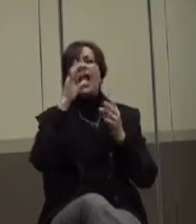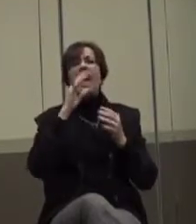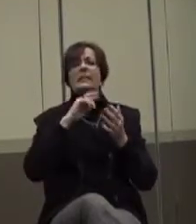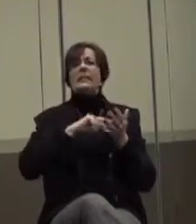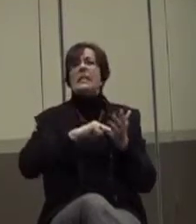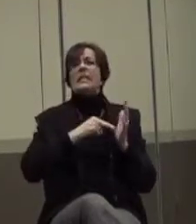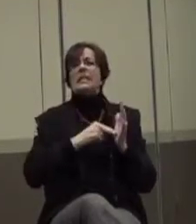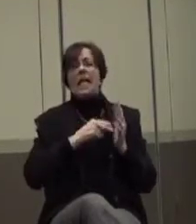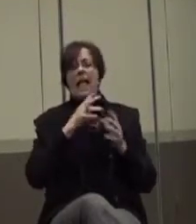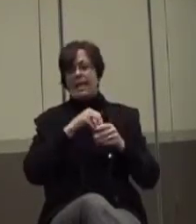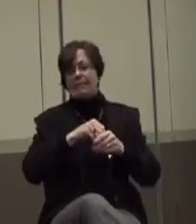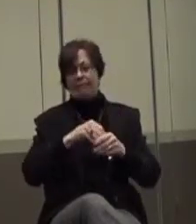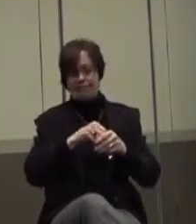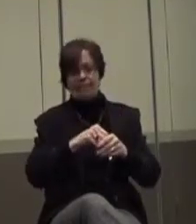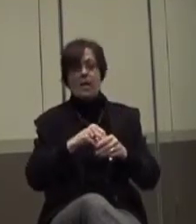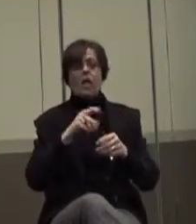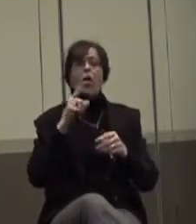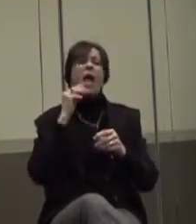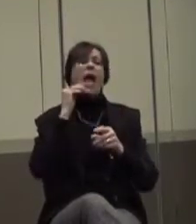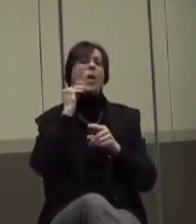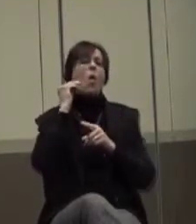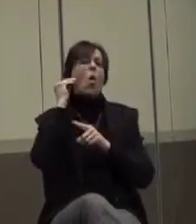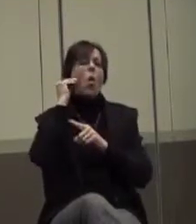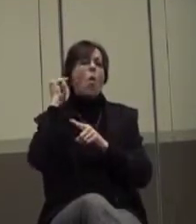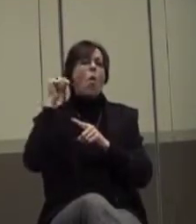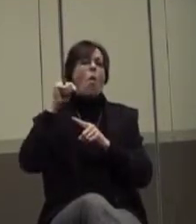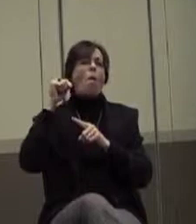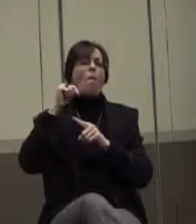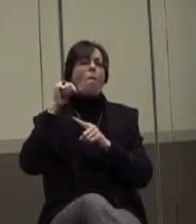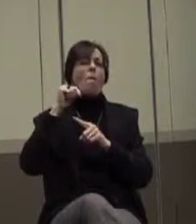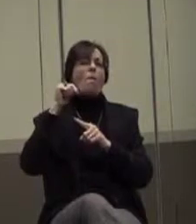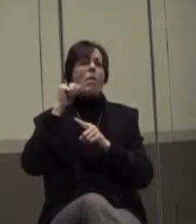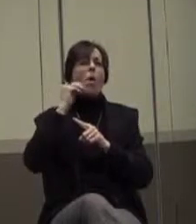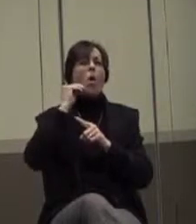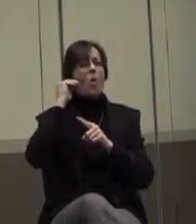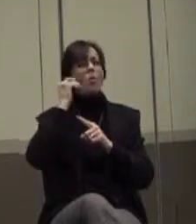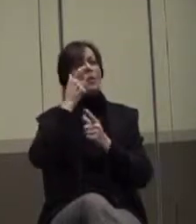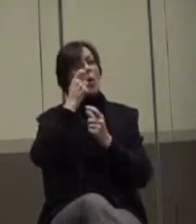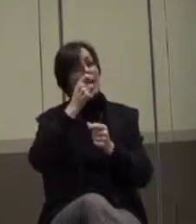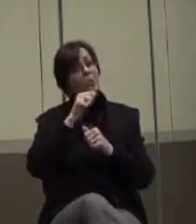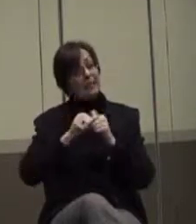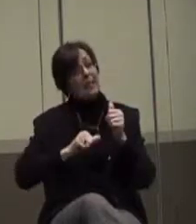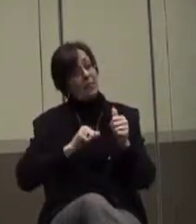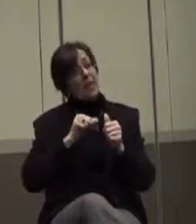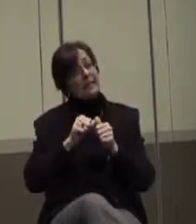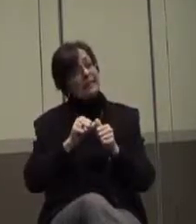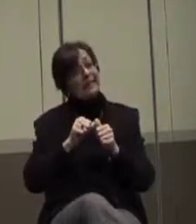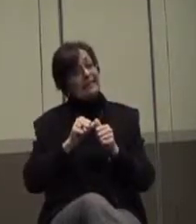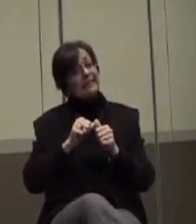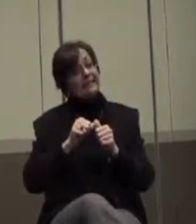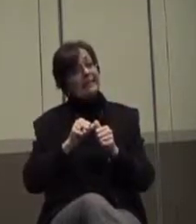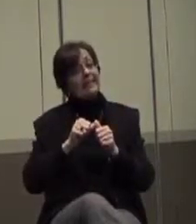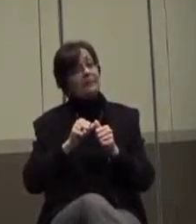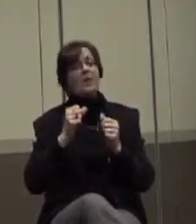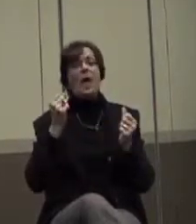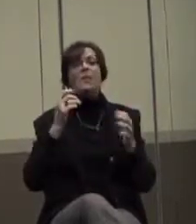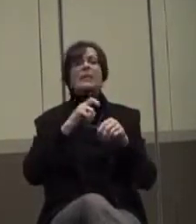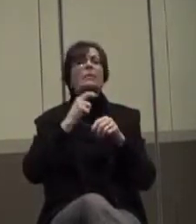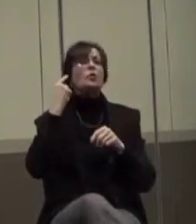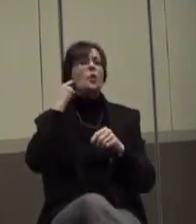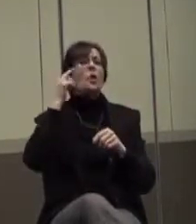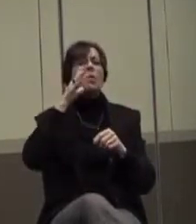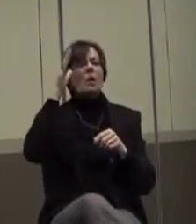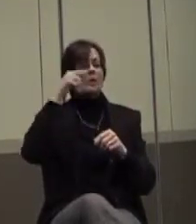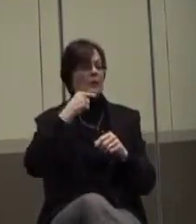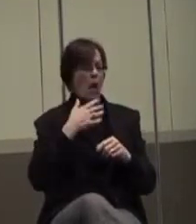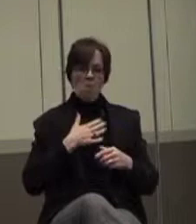play. Part of that home thing, homes are interesting places. How many times do you hear parents go,